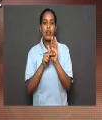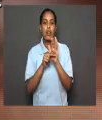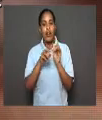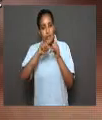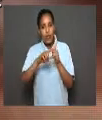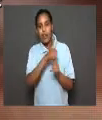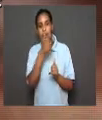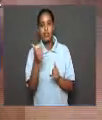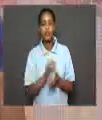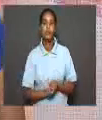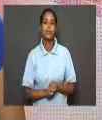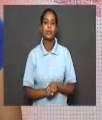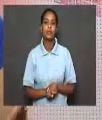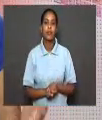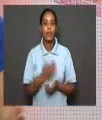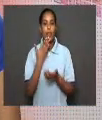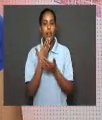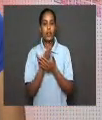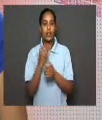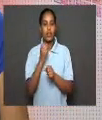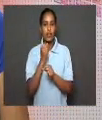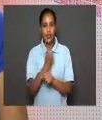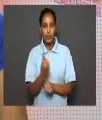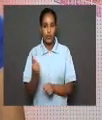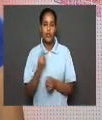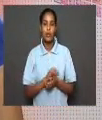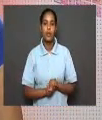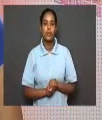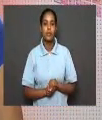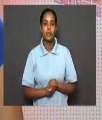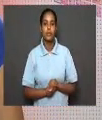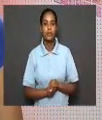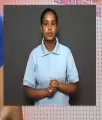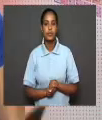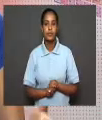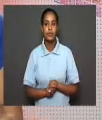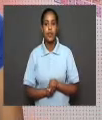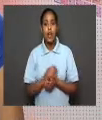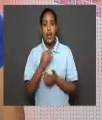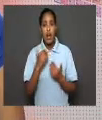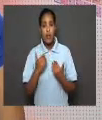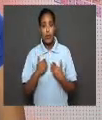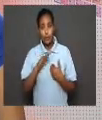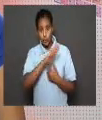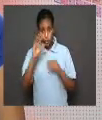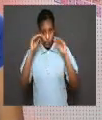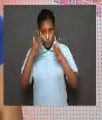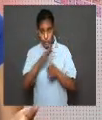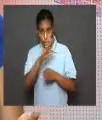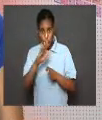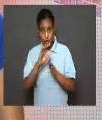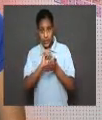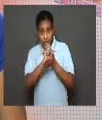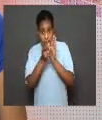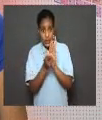end of another. Great work, everyone! Have your teacher check